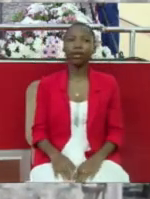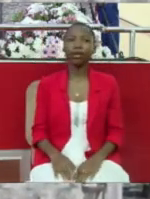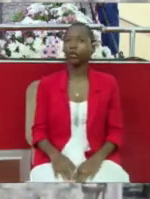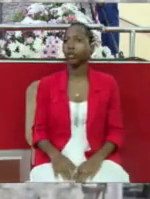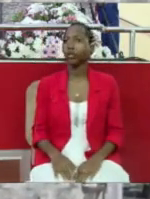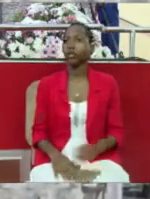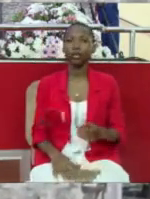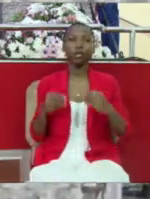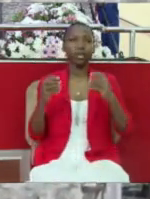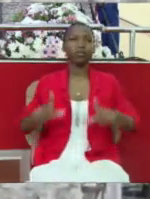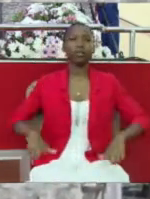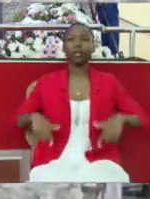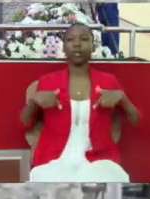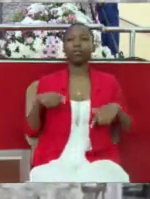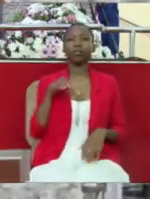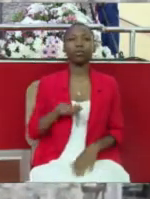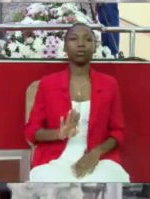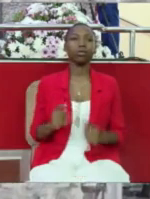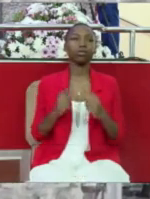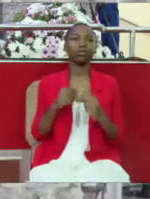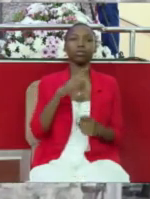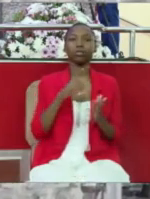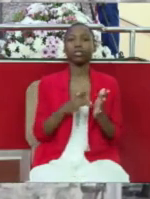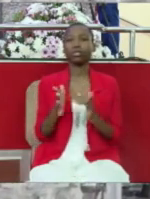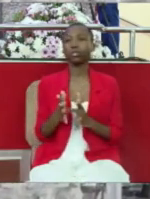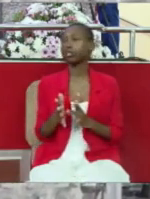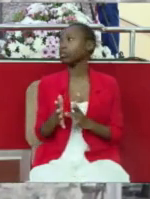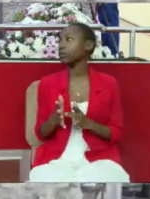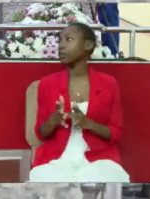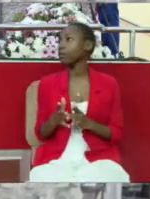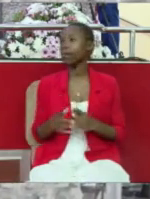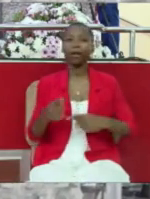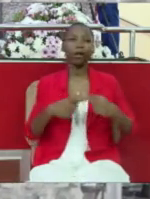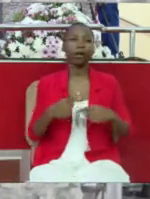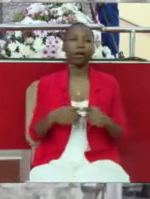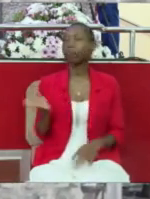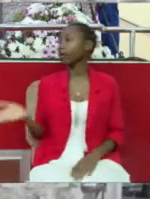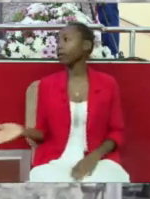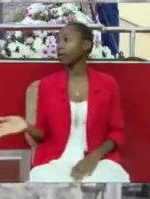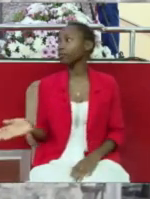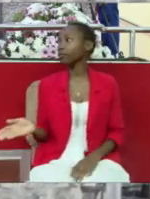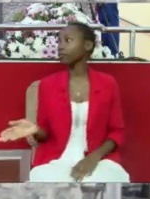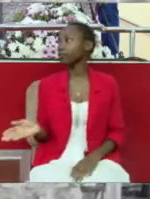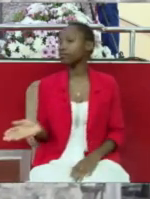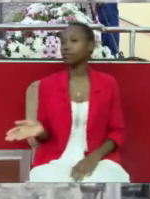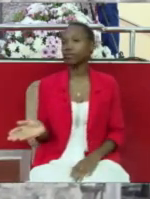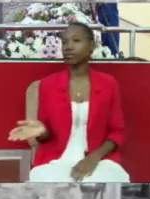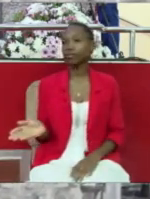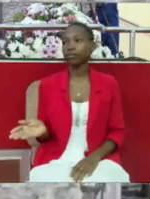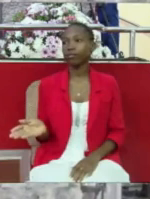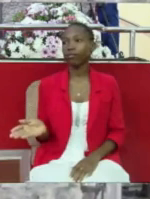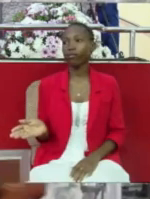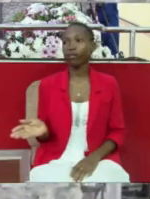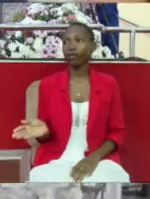life to Jesus. Unataka kuyatoa maisha yako kwa Yesu. In the pastors there. Pale kwenye hema pana wachungaji. If you are in the sanctuary, just come. Amen. We want to believe God